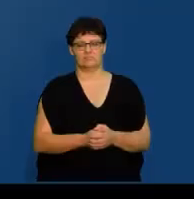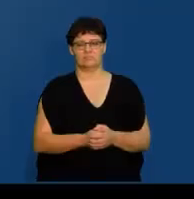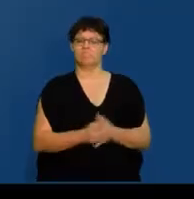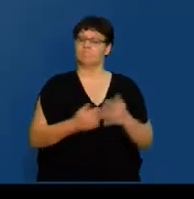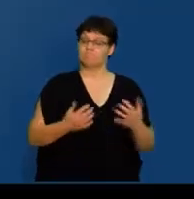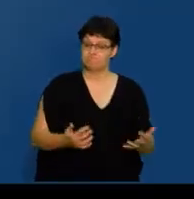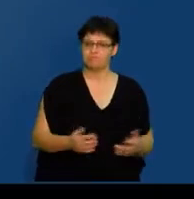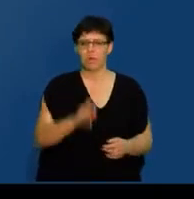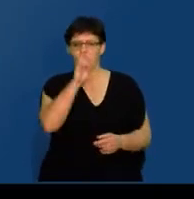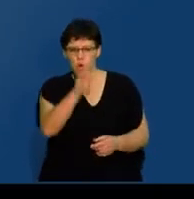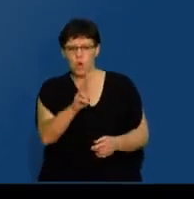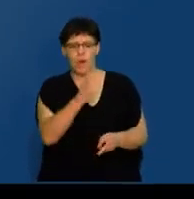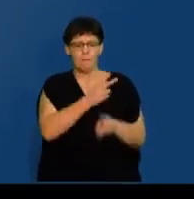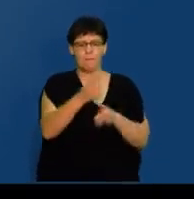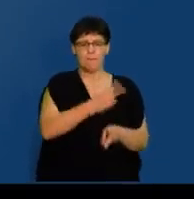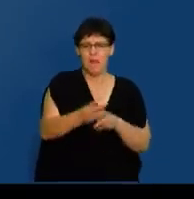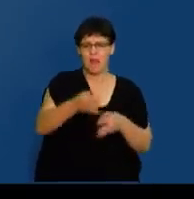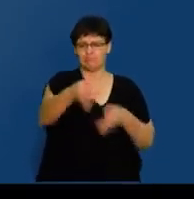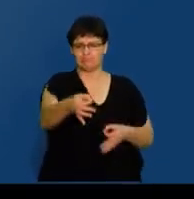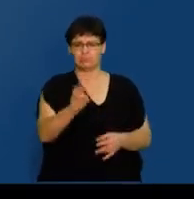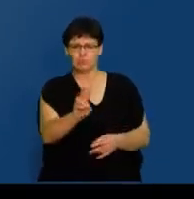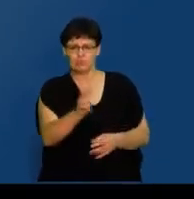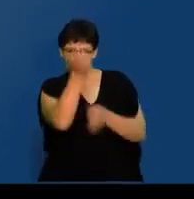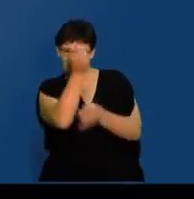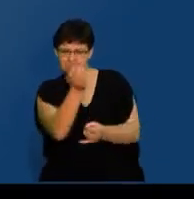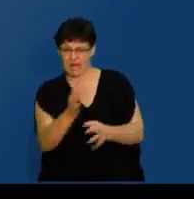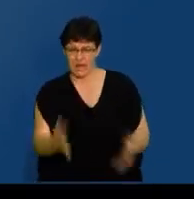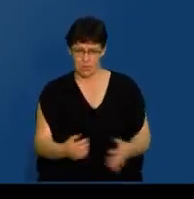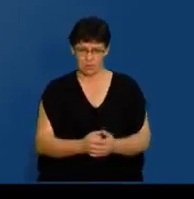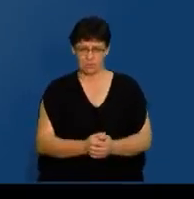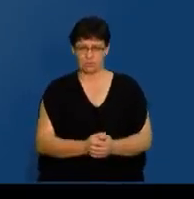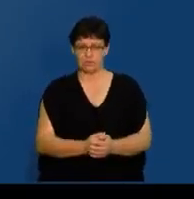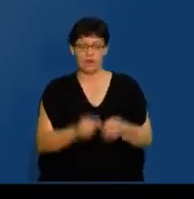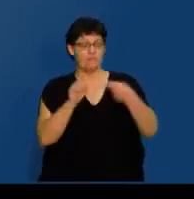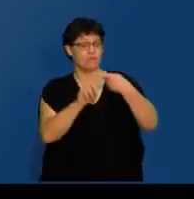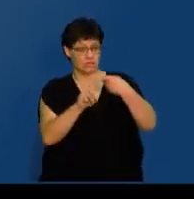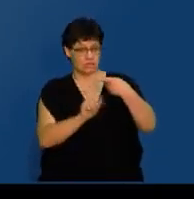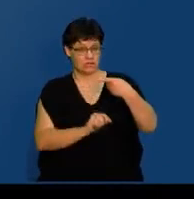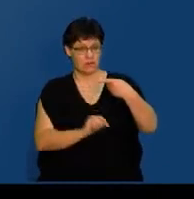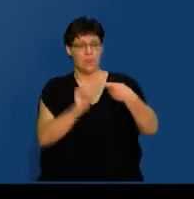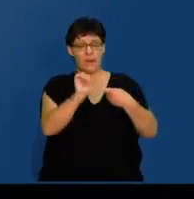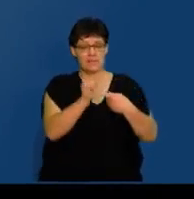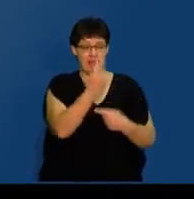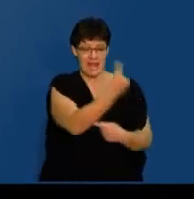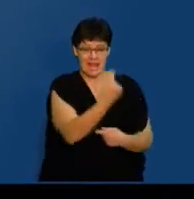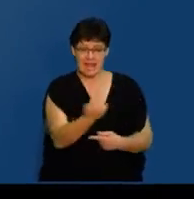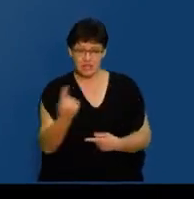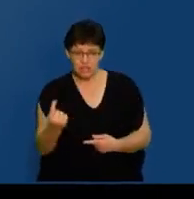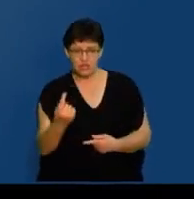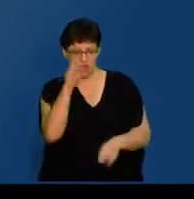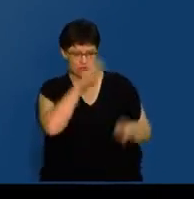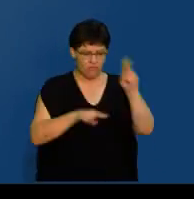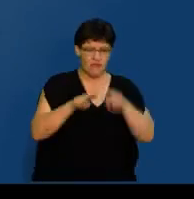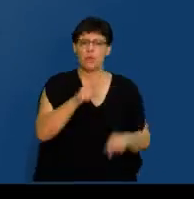So let's look at the tips for preparing for paper 2. It's important that you firstly revise each section using your